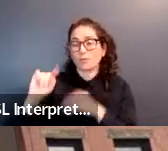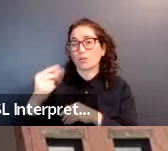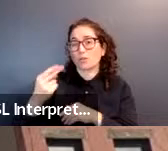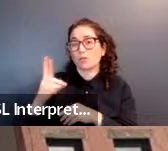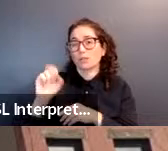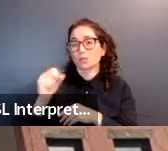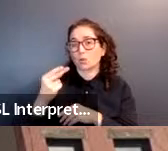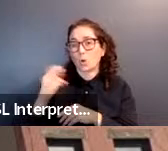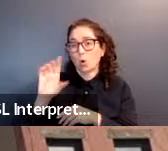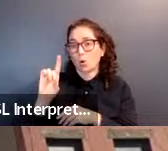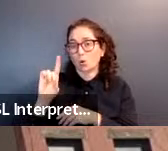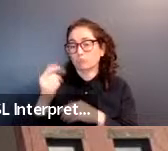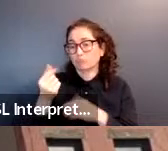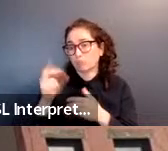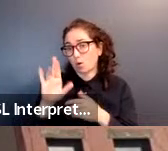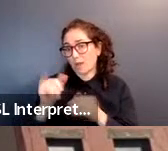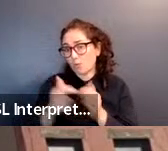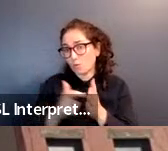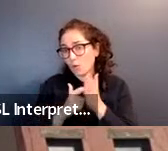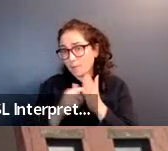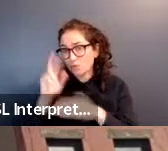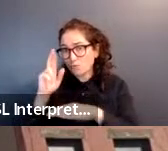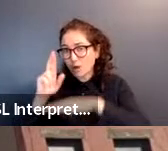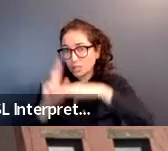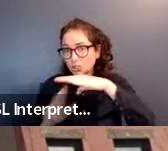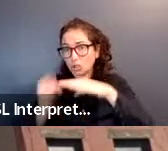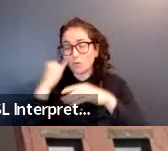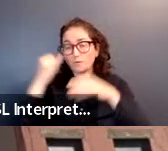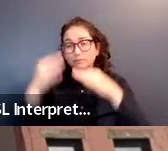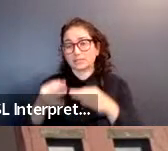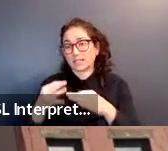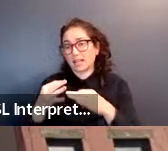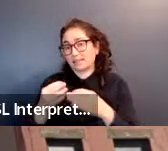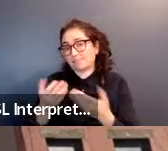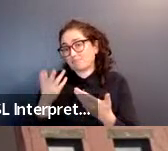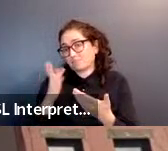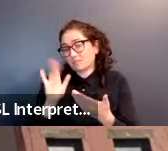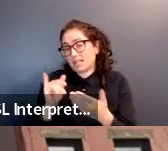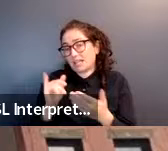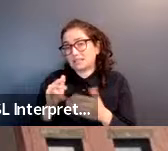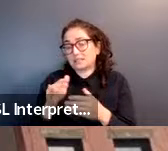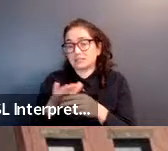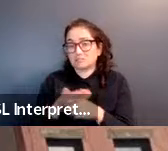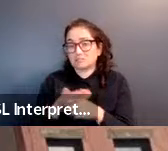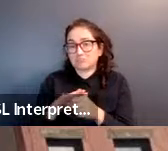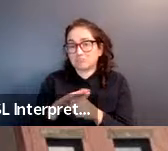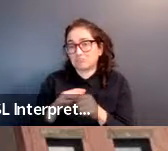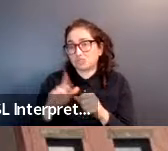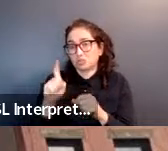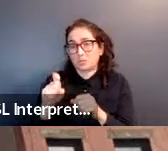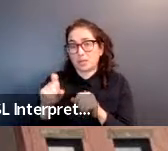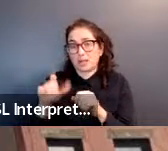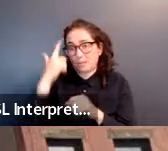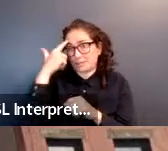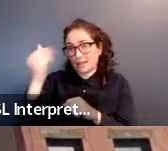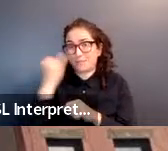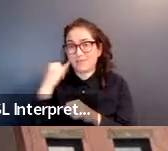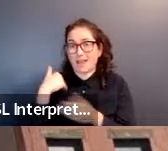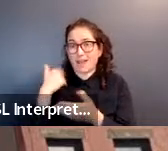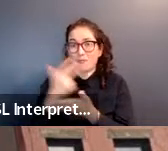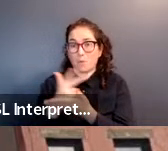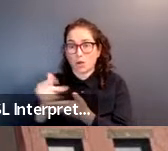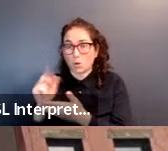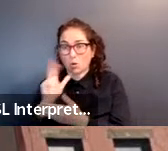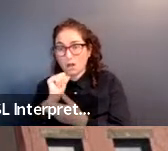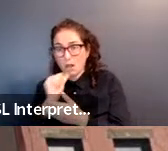to the requirement ratio, or if we decide this is a geography where parking should be optional, then this site would be able